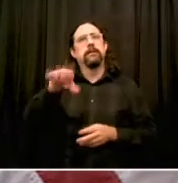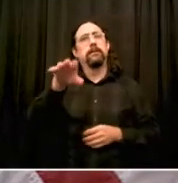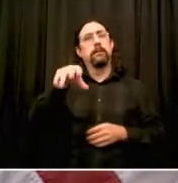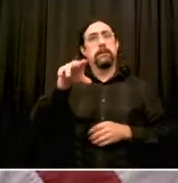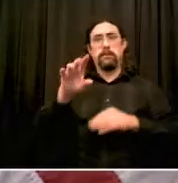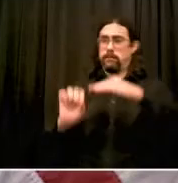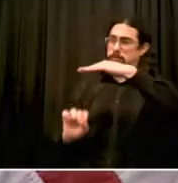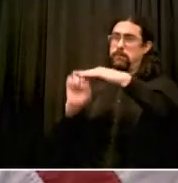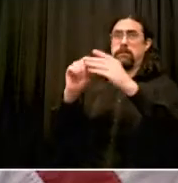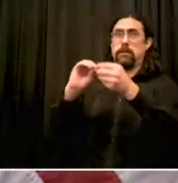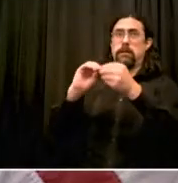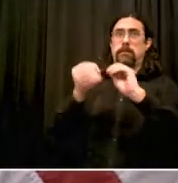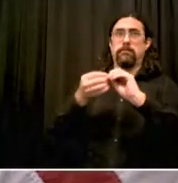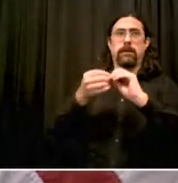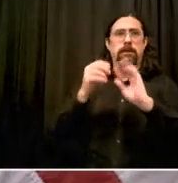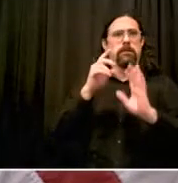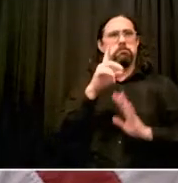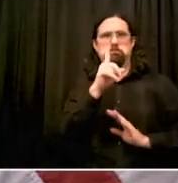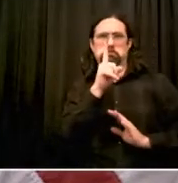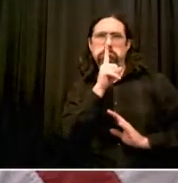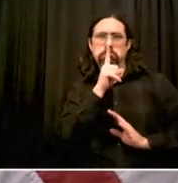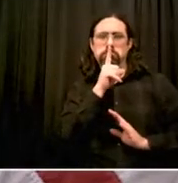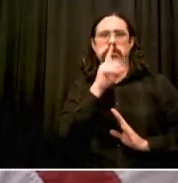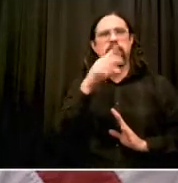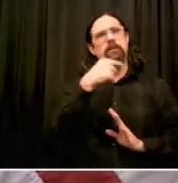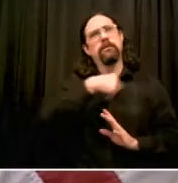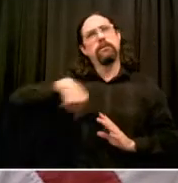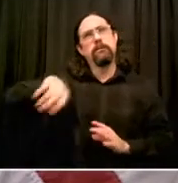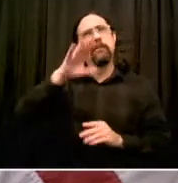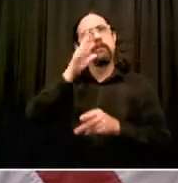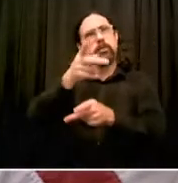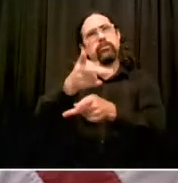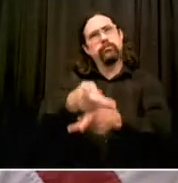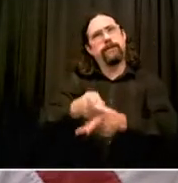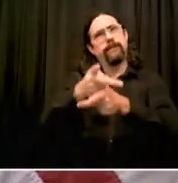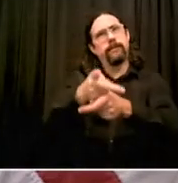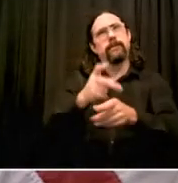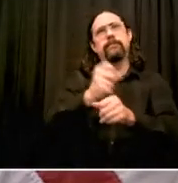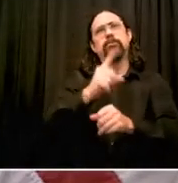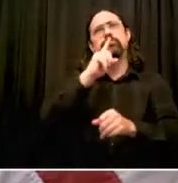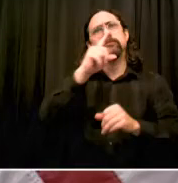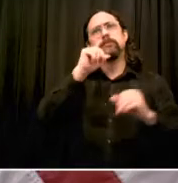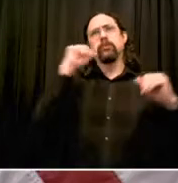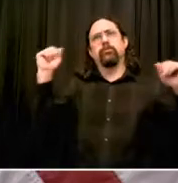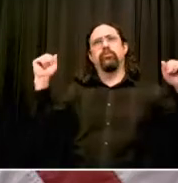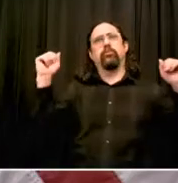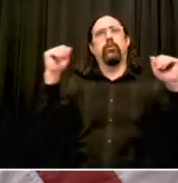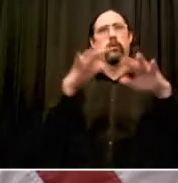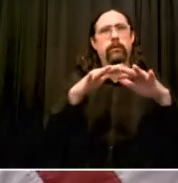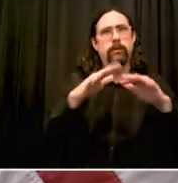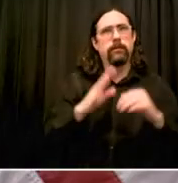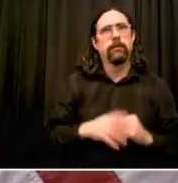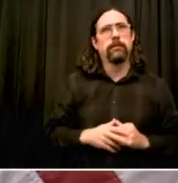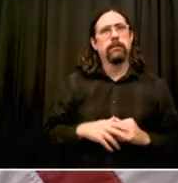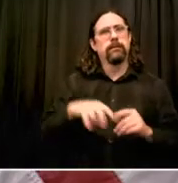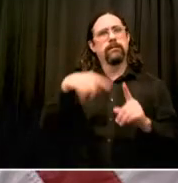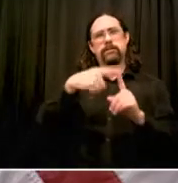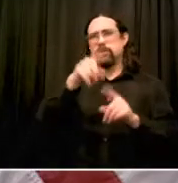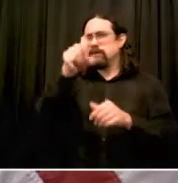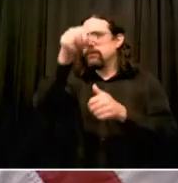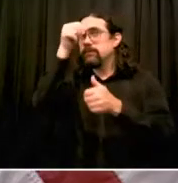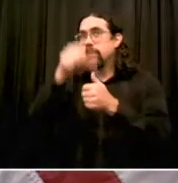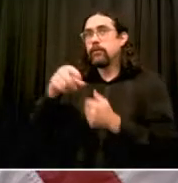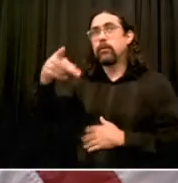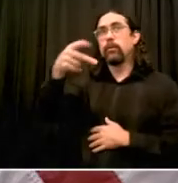attest that chlorine is our friend in fighting the coronavirus, but we still have to be really careful about crowding, really careful about people being in too